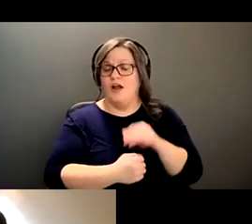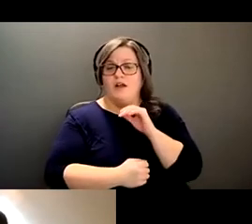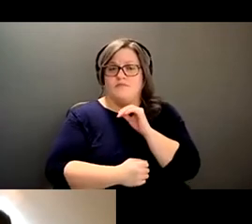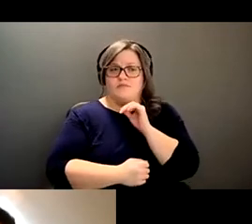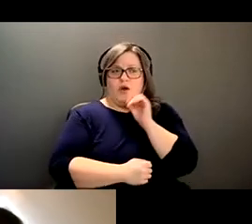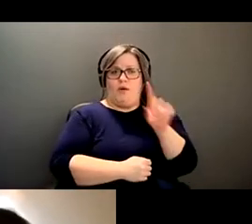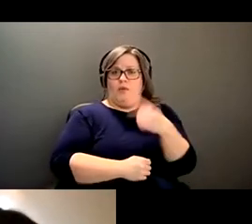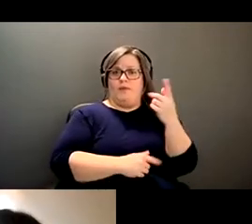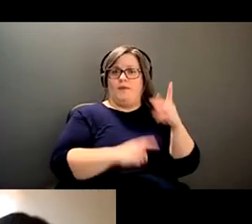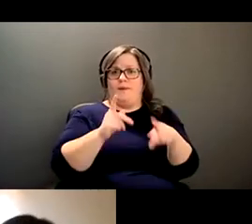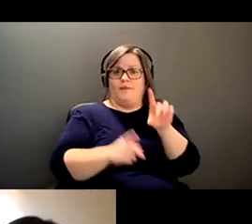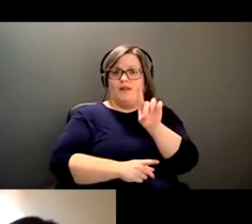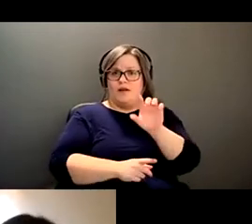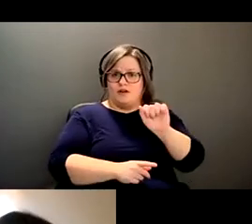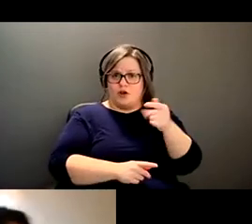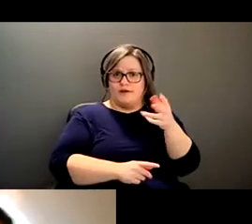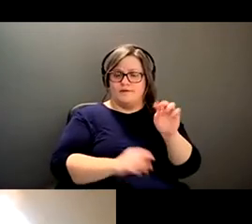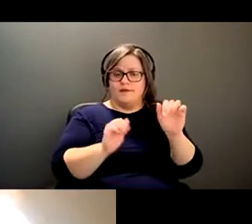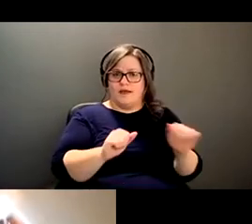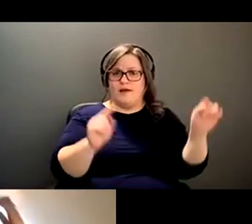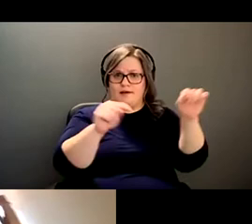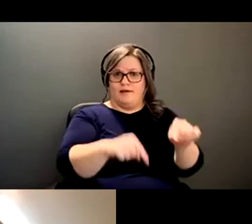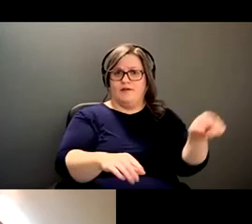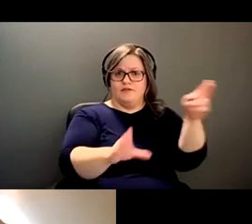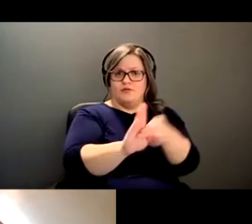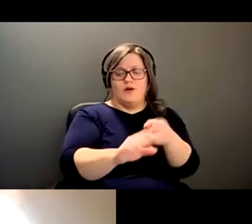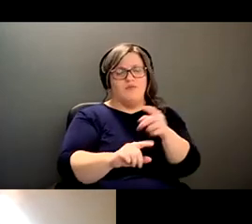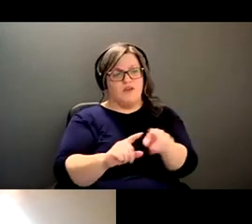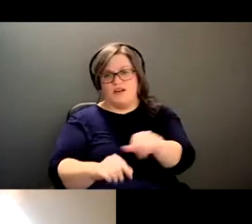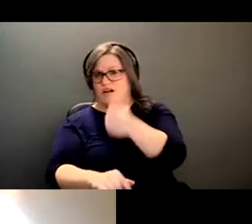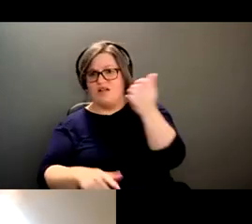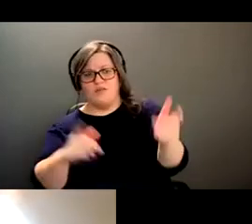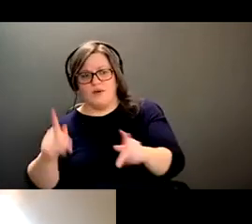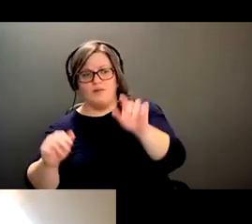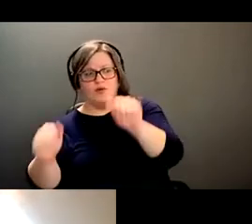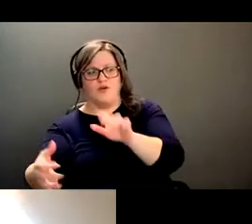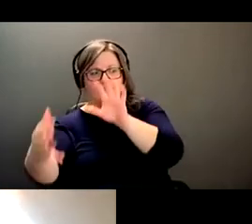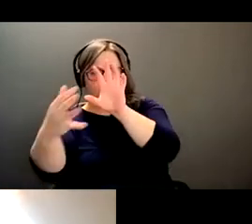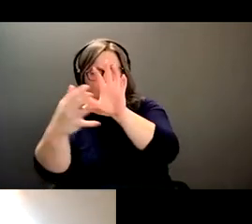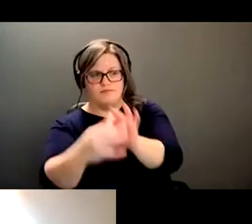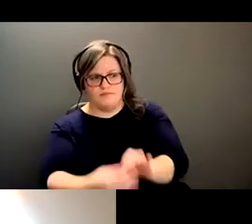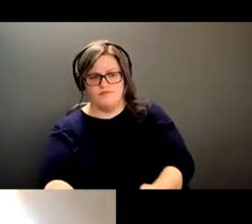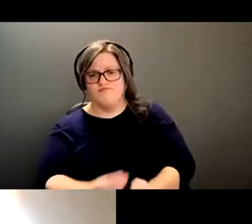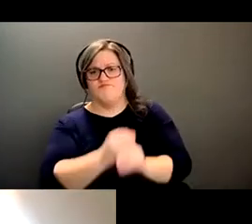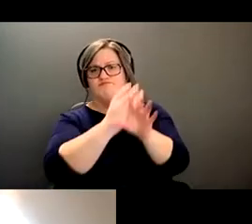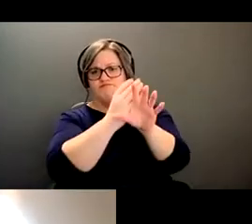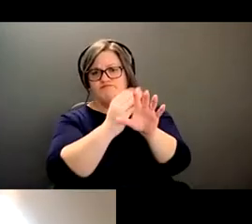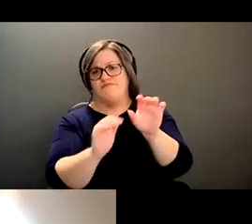can experience, but also like outside of this community as well.